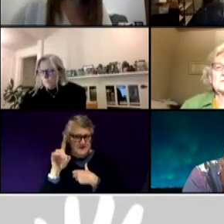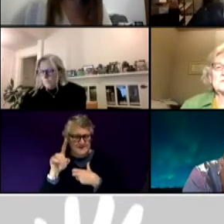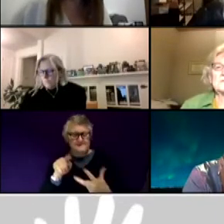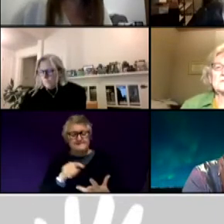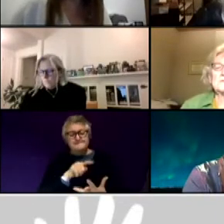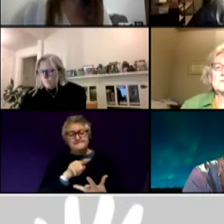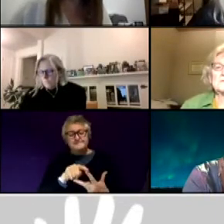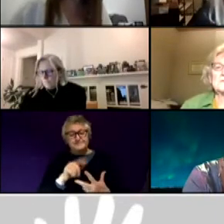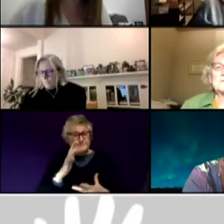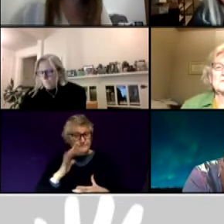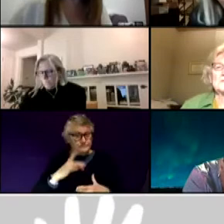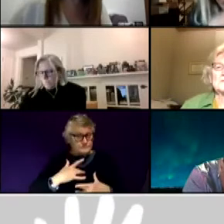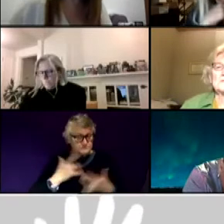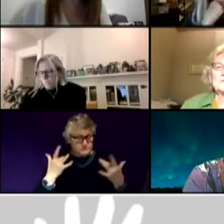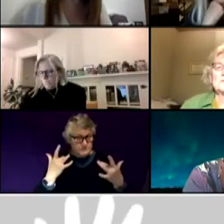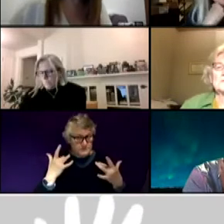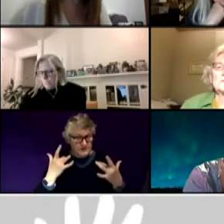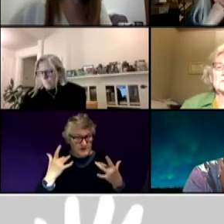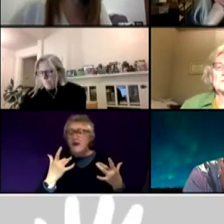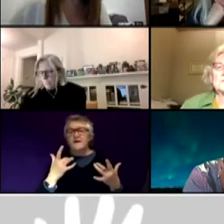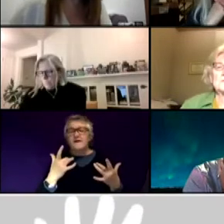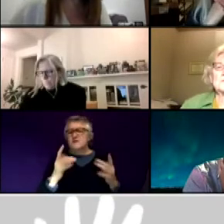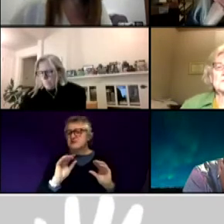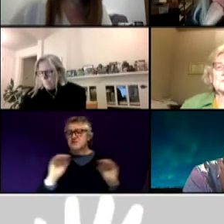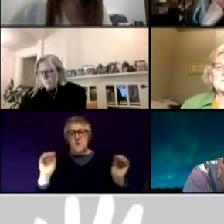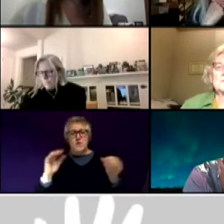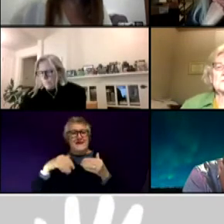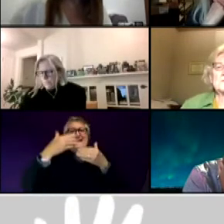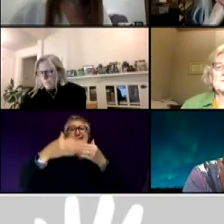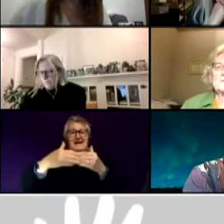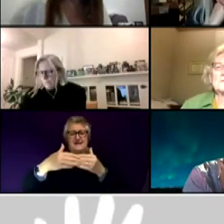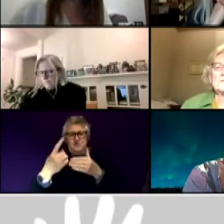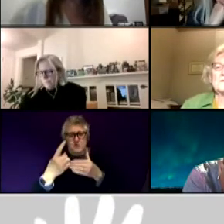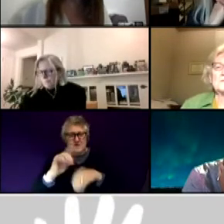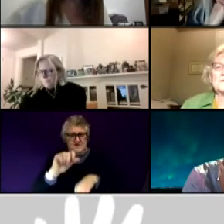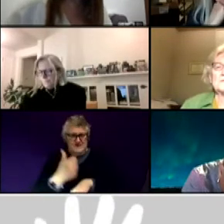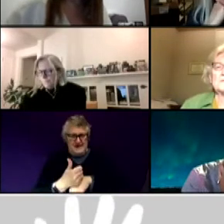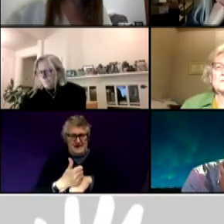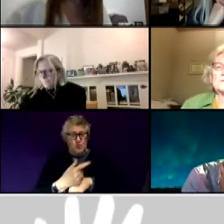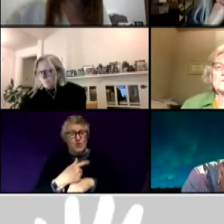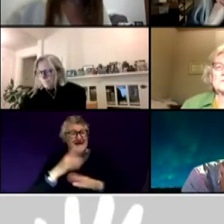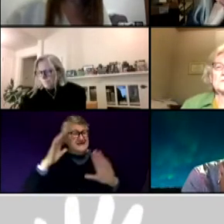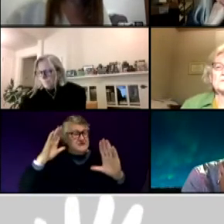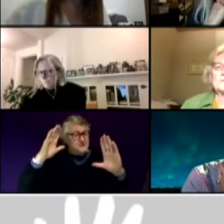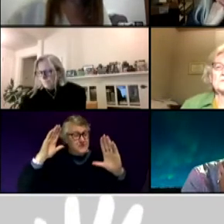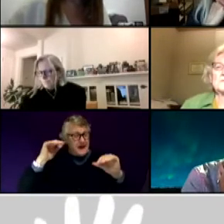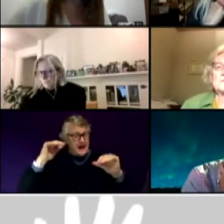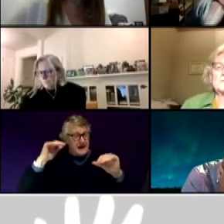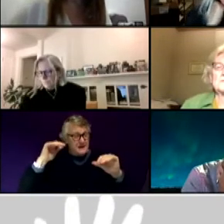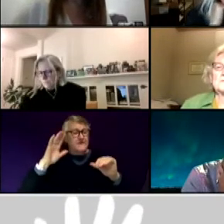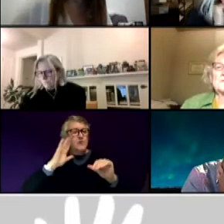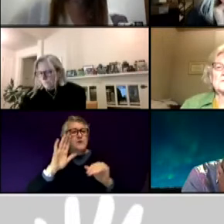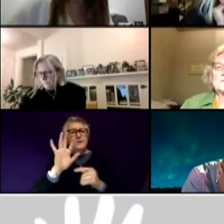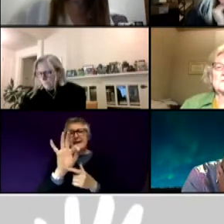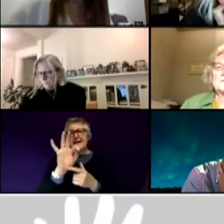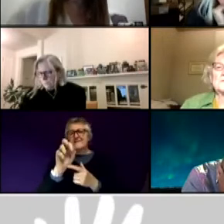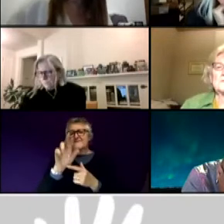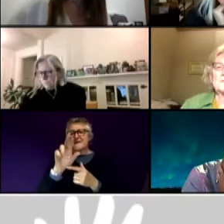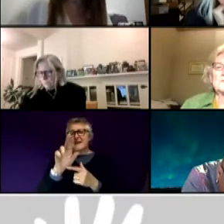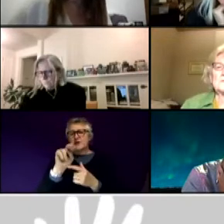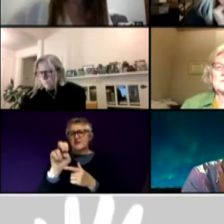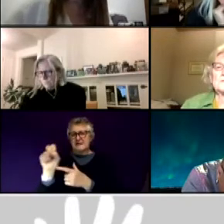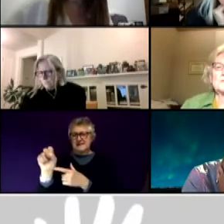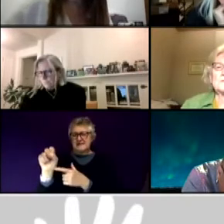a next one set, Barb. We expect there will be a fairness hearing sometime in the middle of January. We're still in